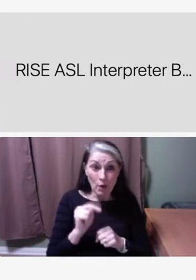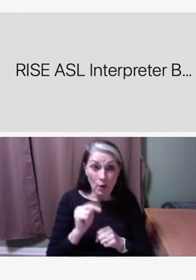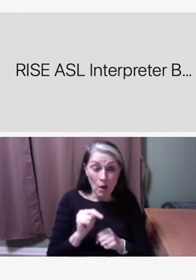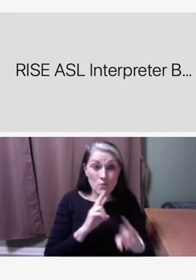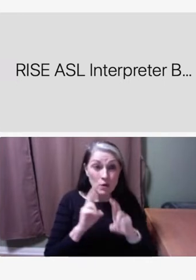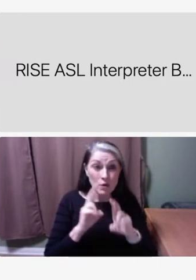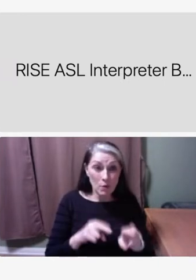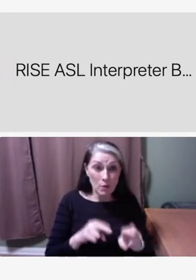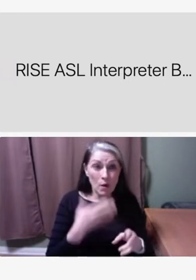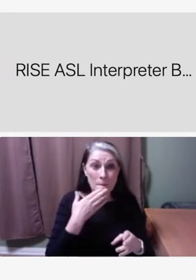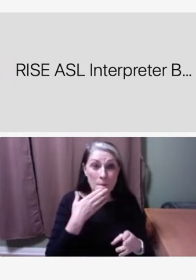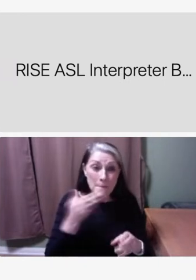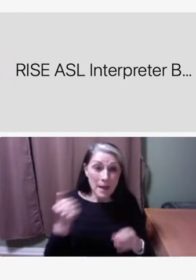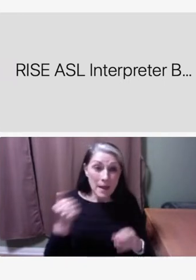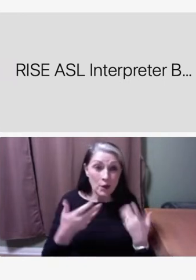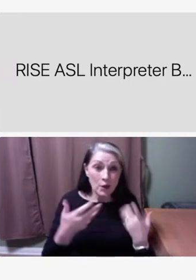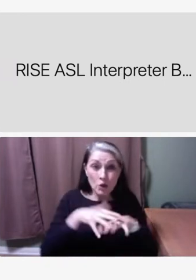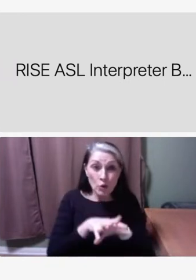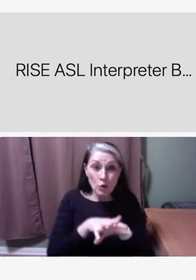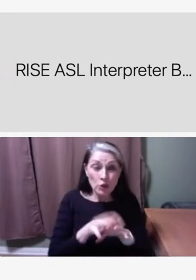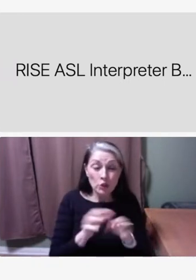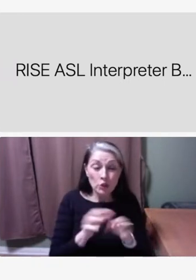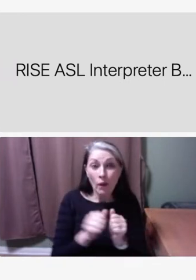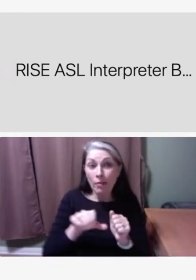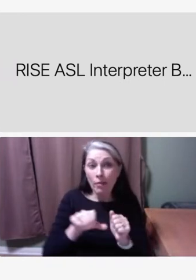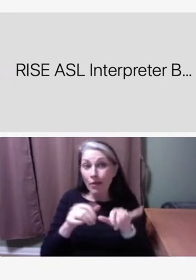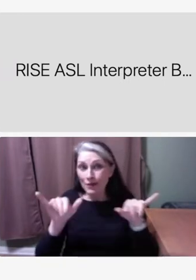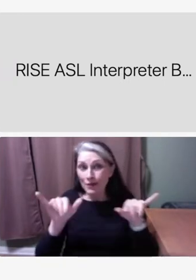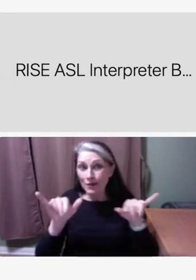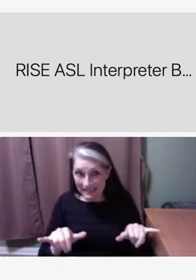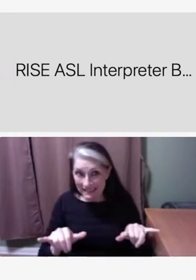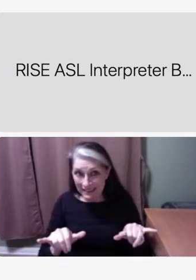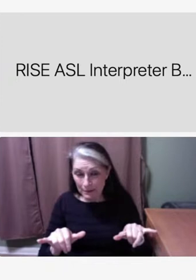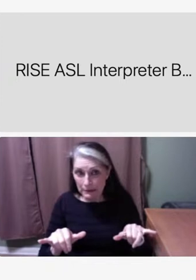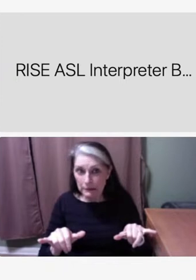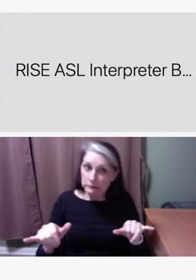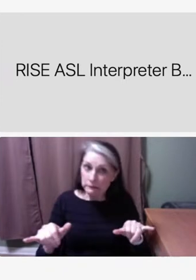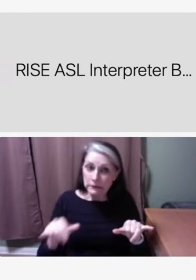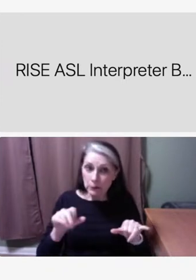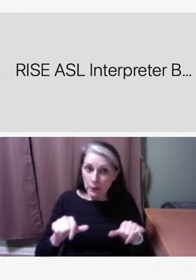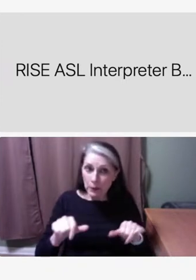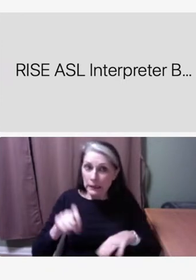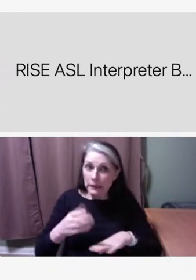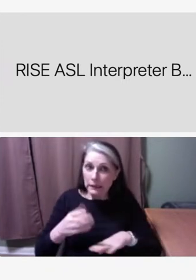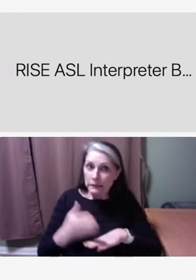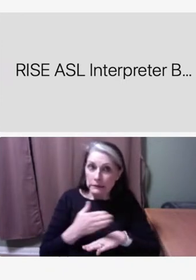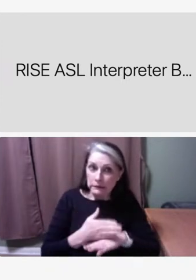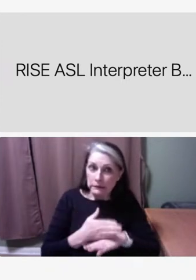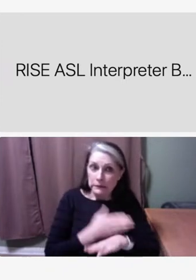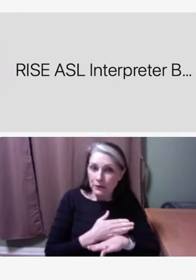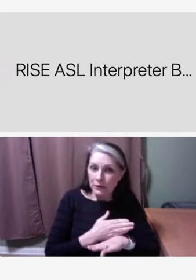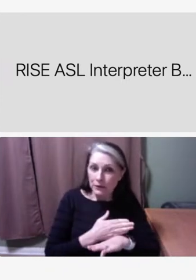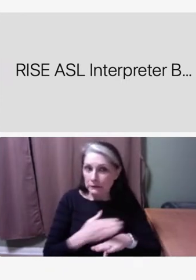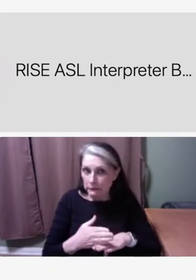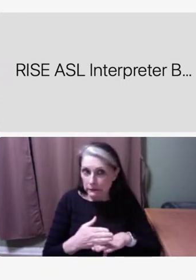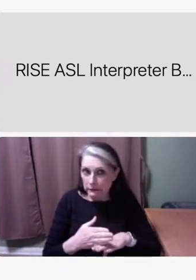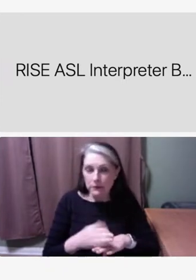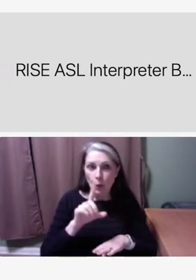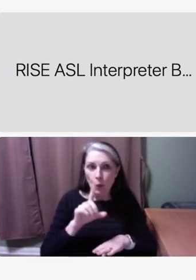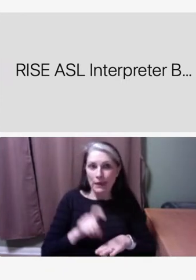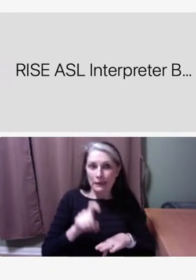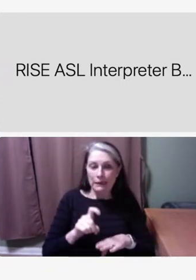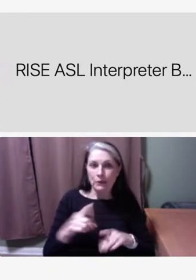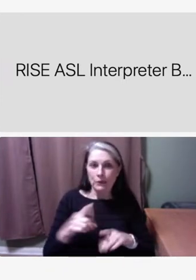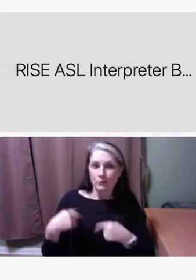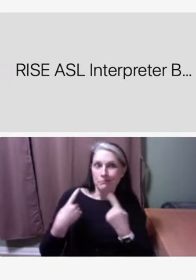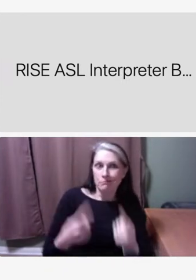because we're doing a lot of the heavy lifting and it's sluggish at points. So we want to try to get to the 21st century, and we know that's a